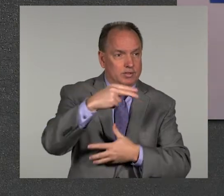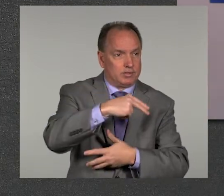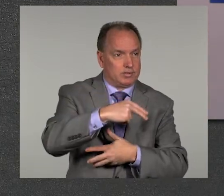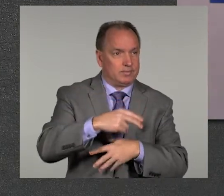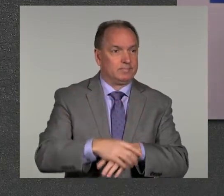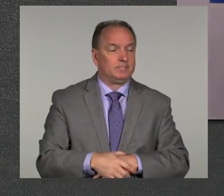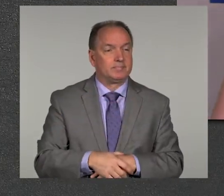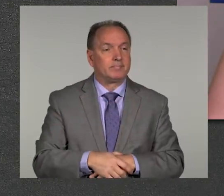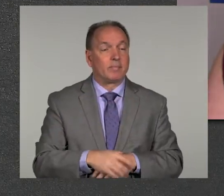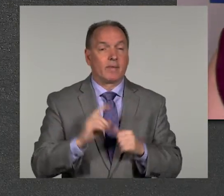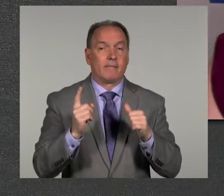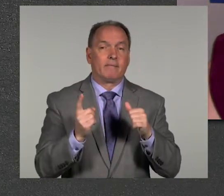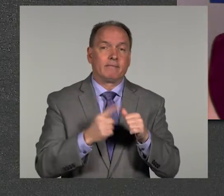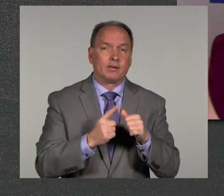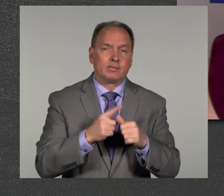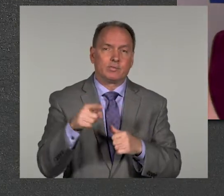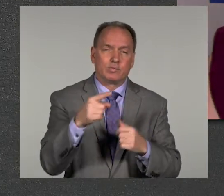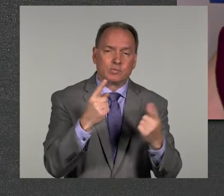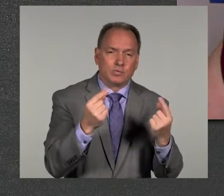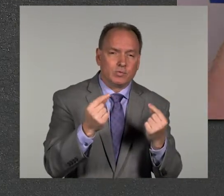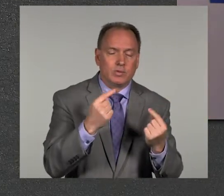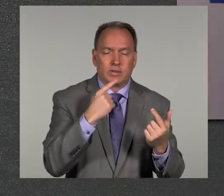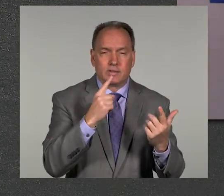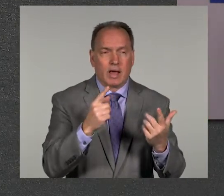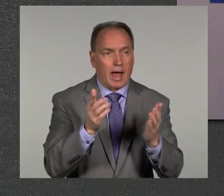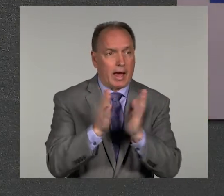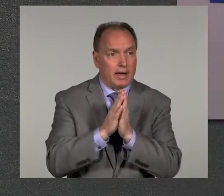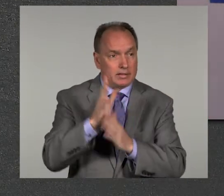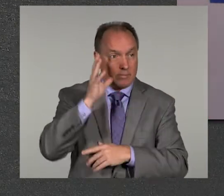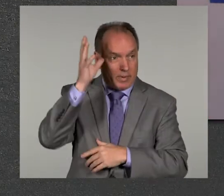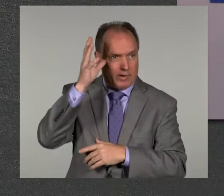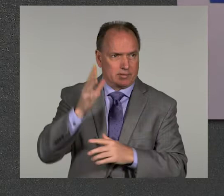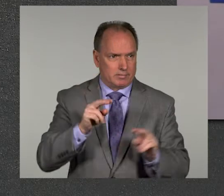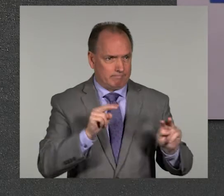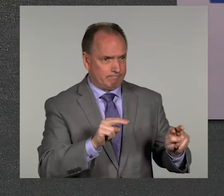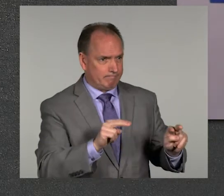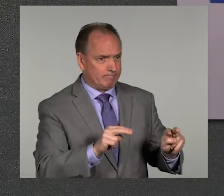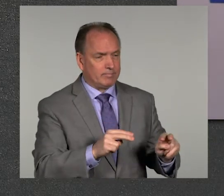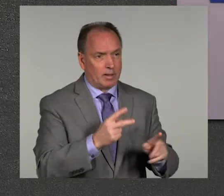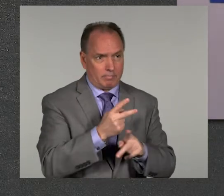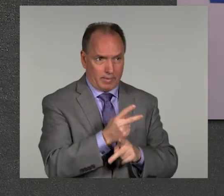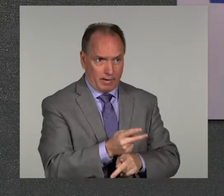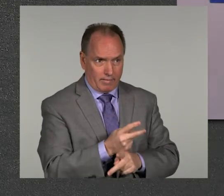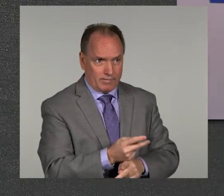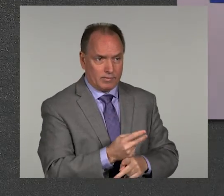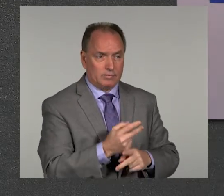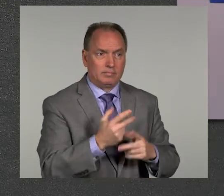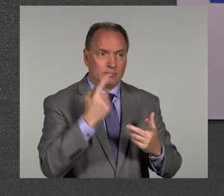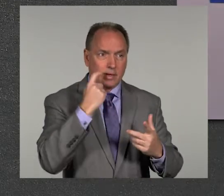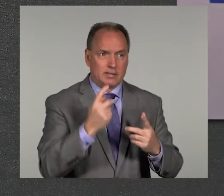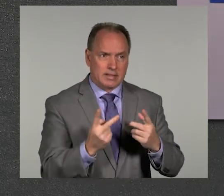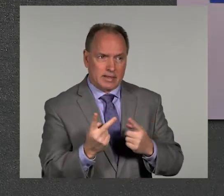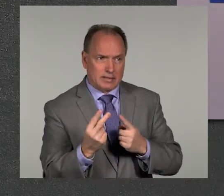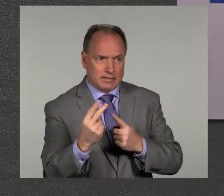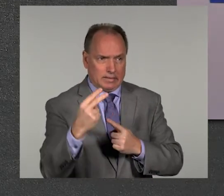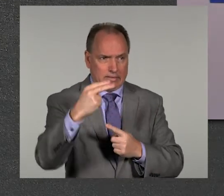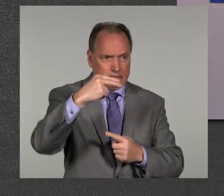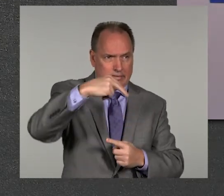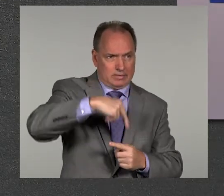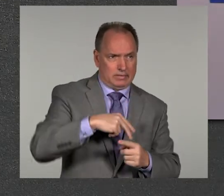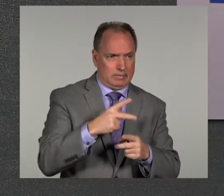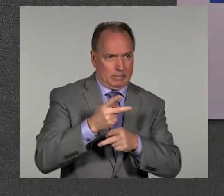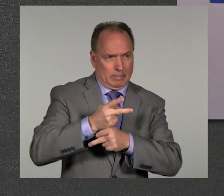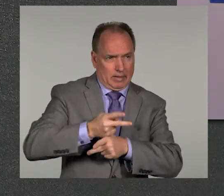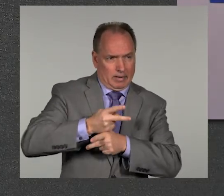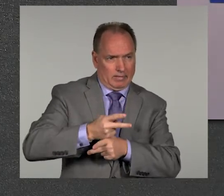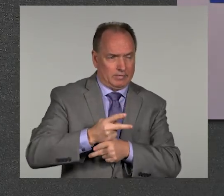scissors. The first thing that you're gonna do is to ask your grown-up to supervise you and watch you do this activity, because the scissors are